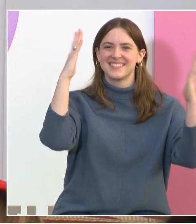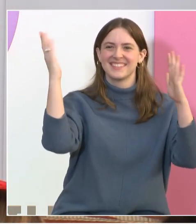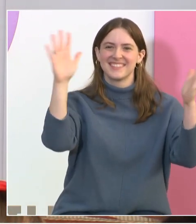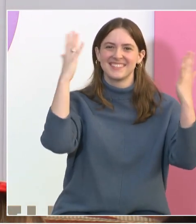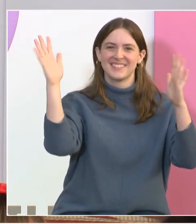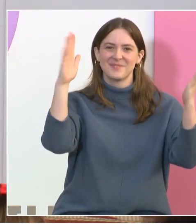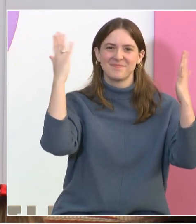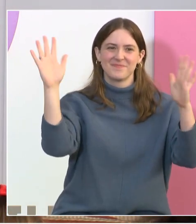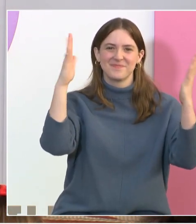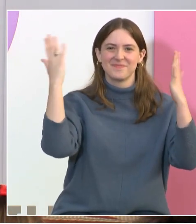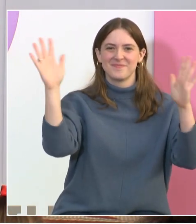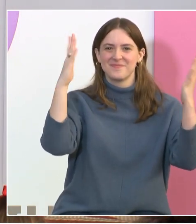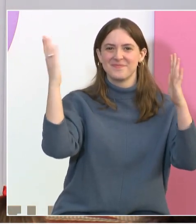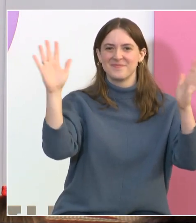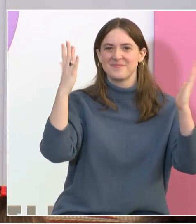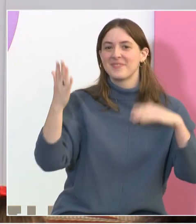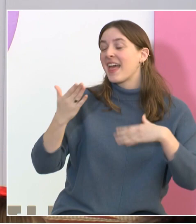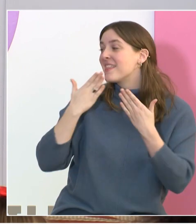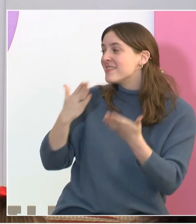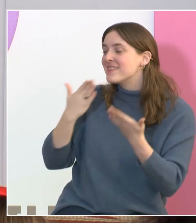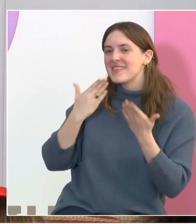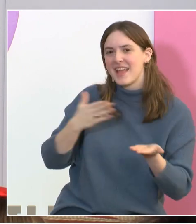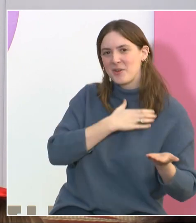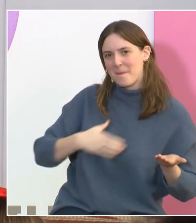Thank you, Mayor. The snowy